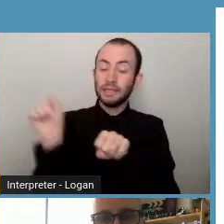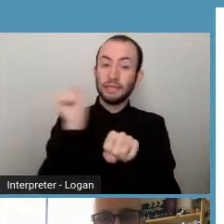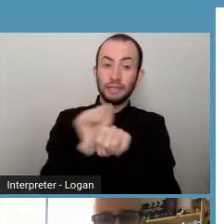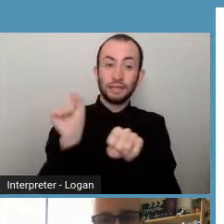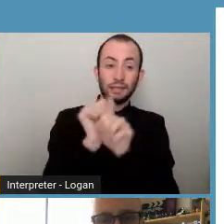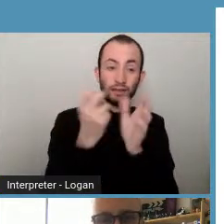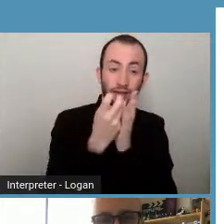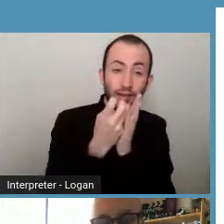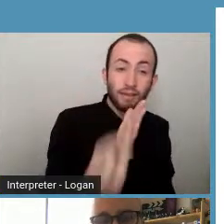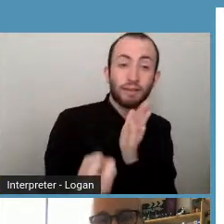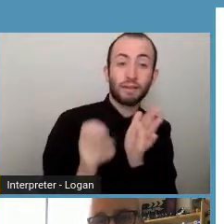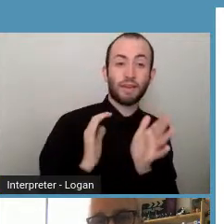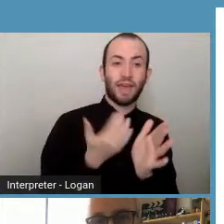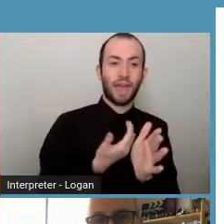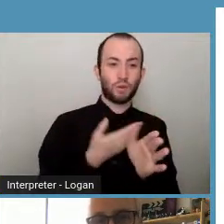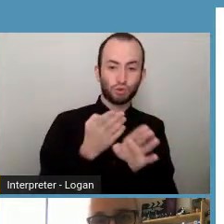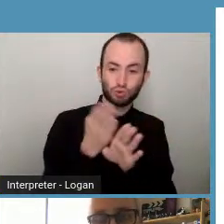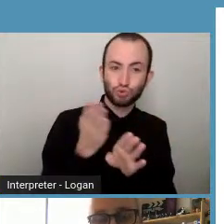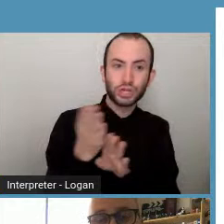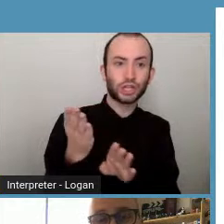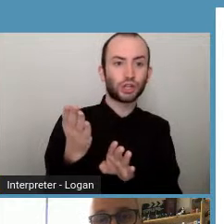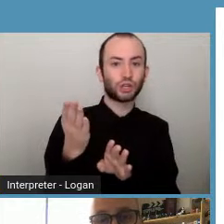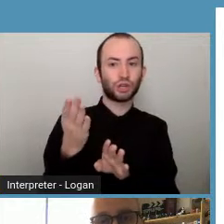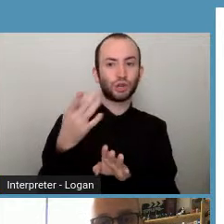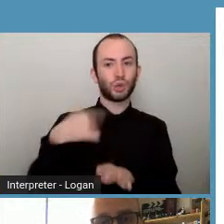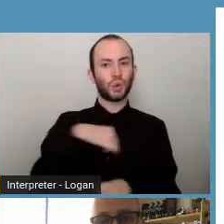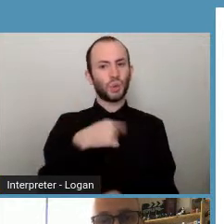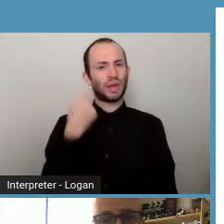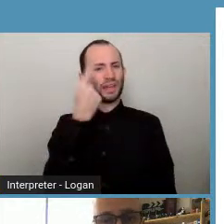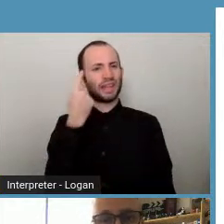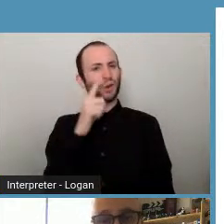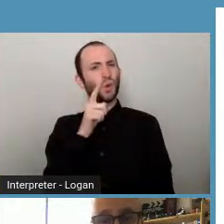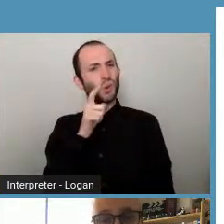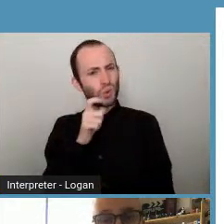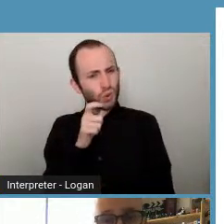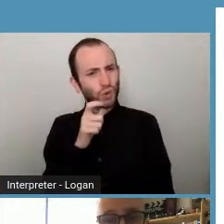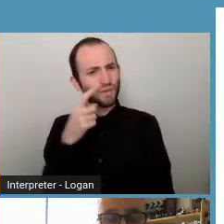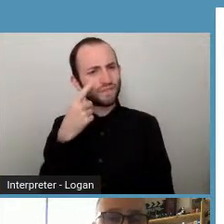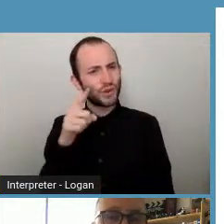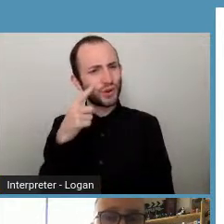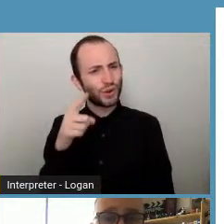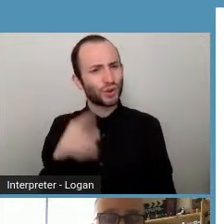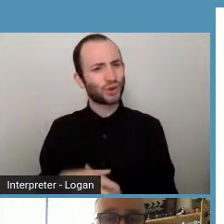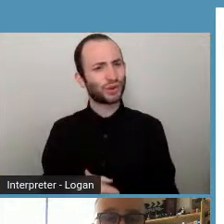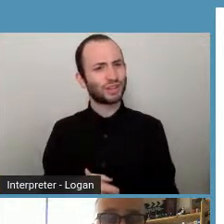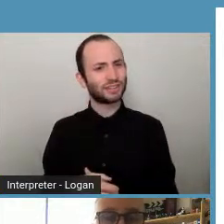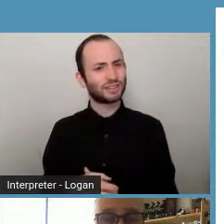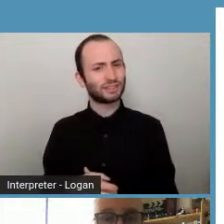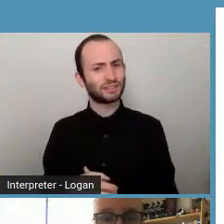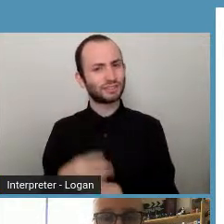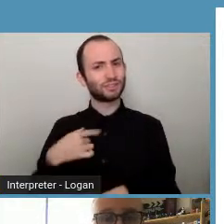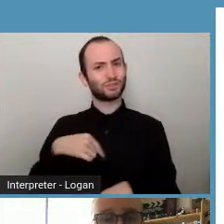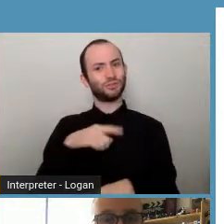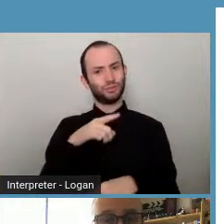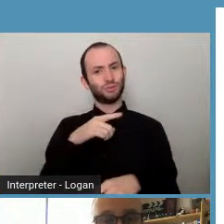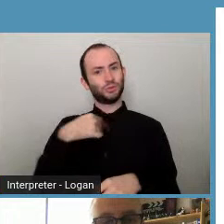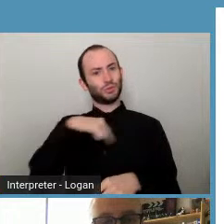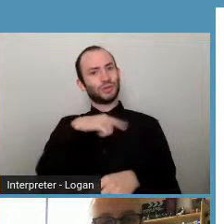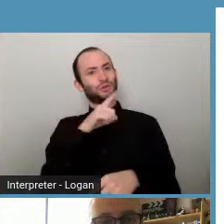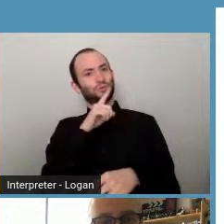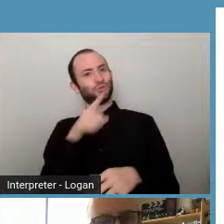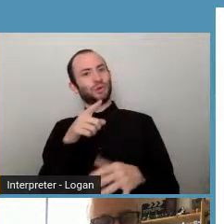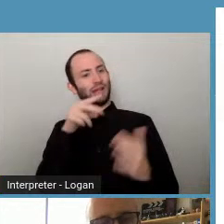careers and in our practices, let's think about who we're doing this for and understand that, we're looking at like really 50% of our